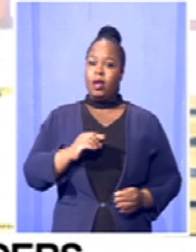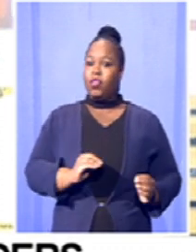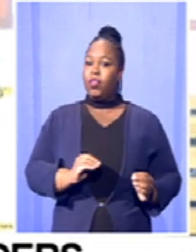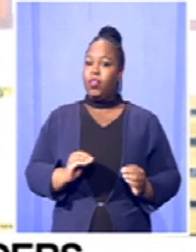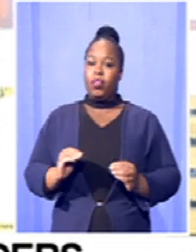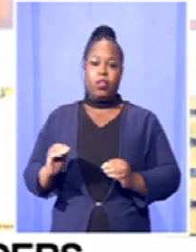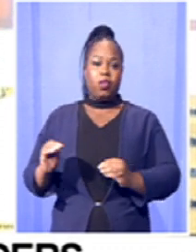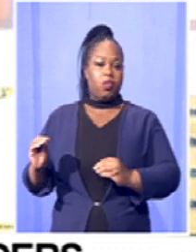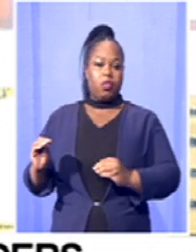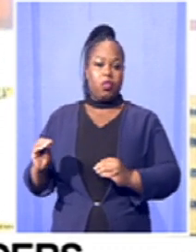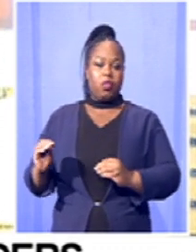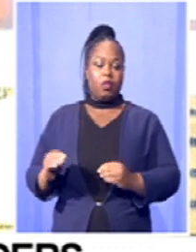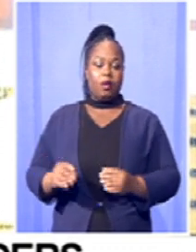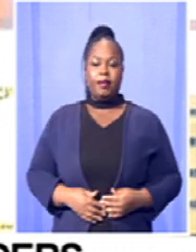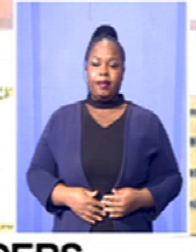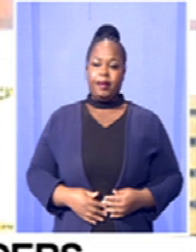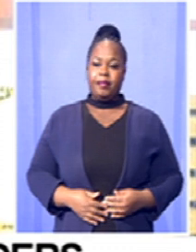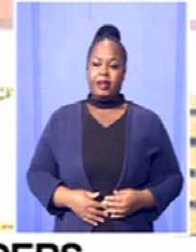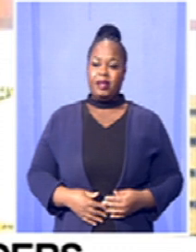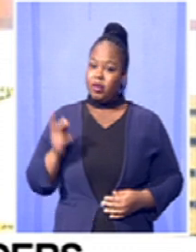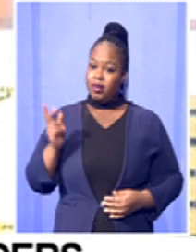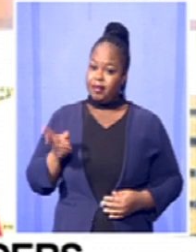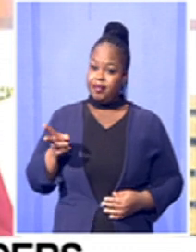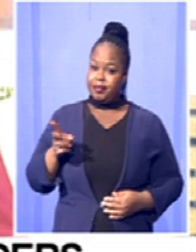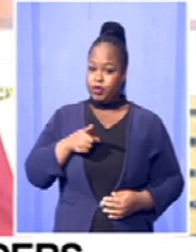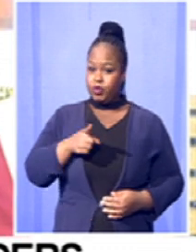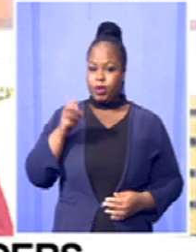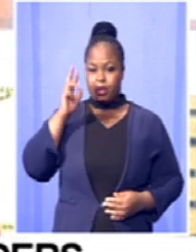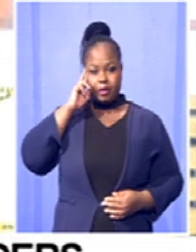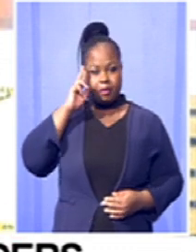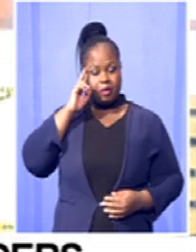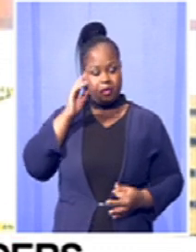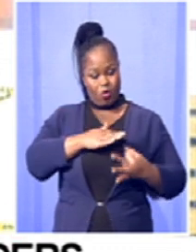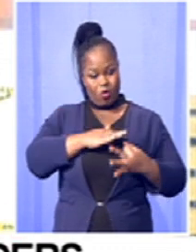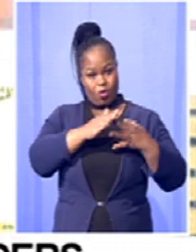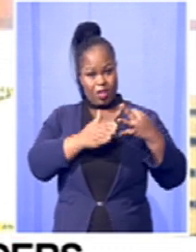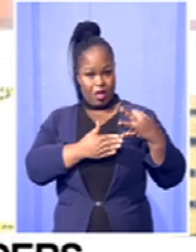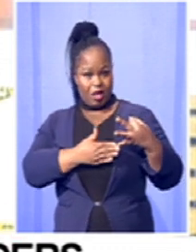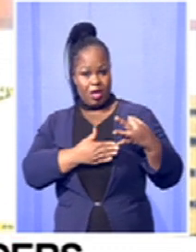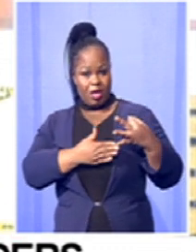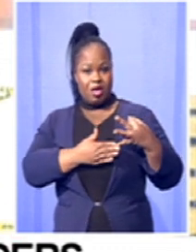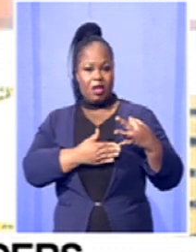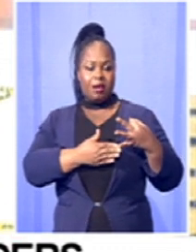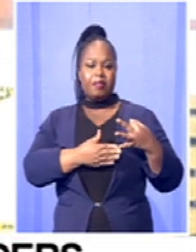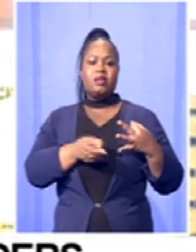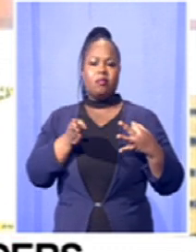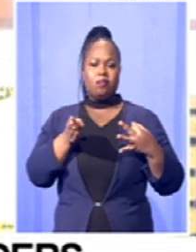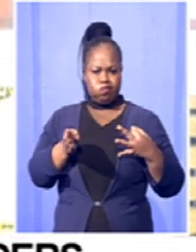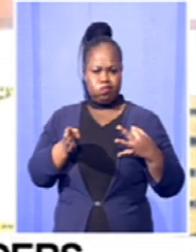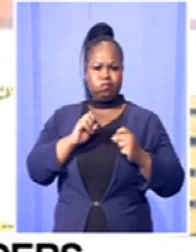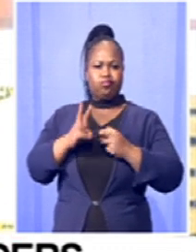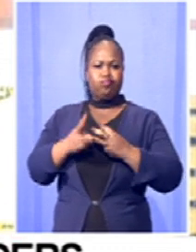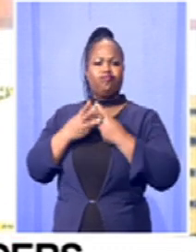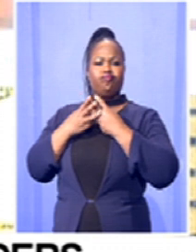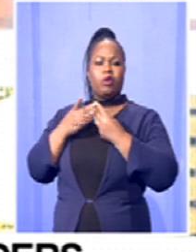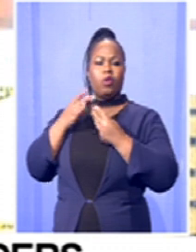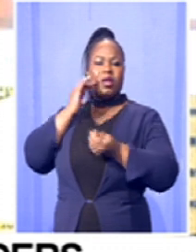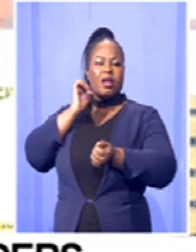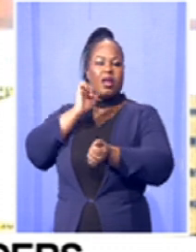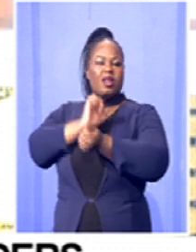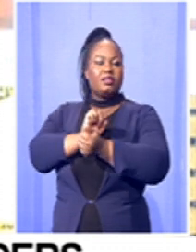by delays. And also, as you remember, that the accused, all of them, have been in custody since their